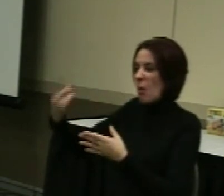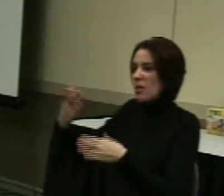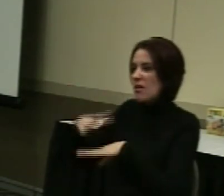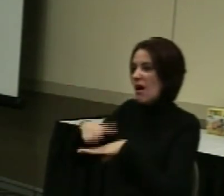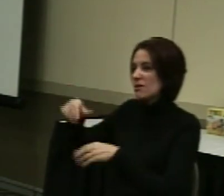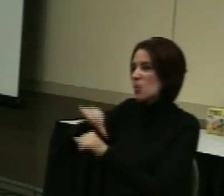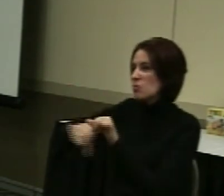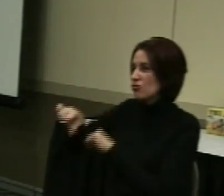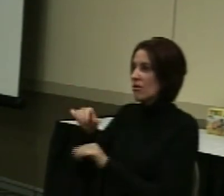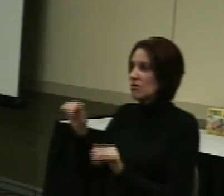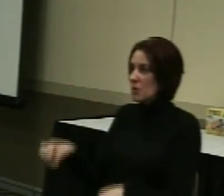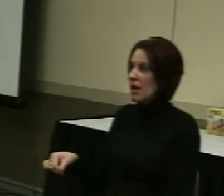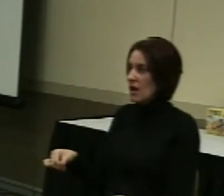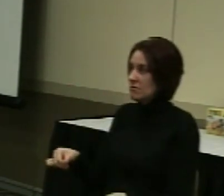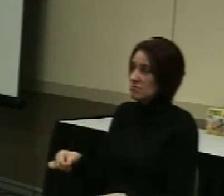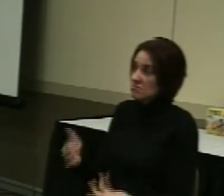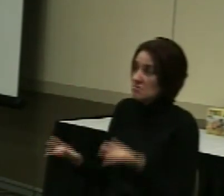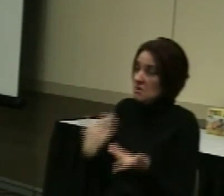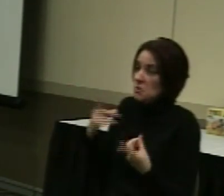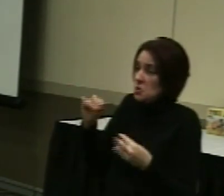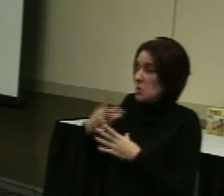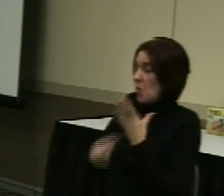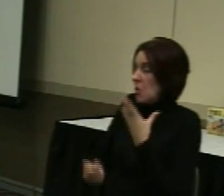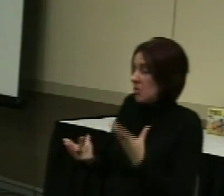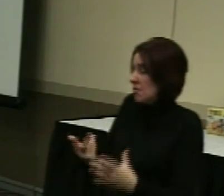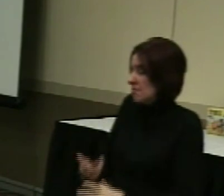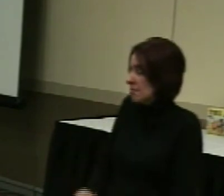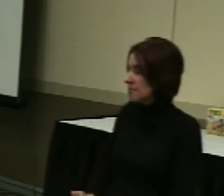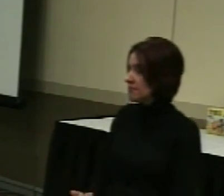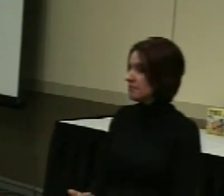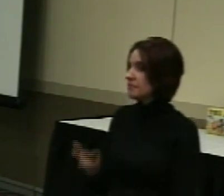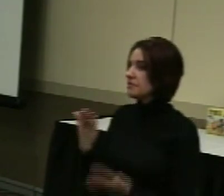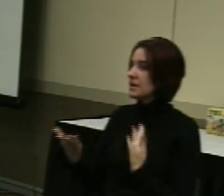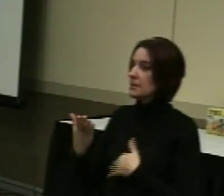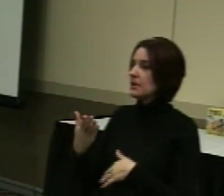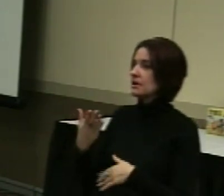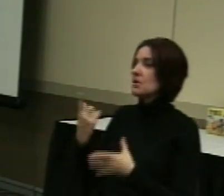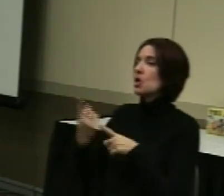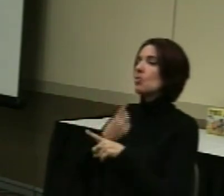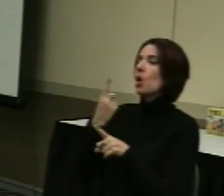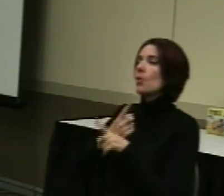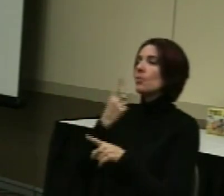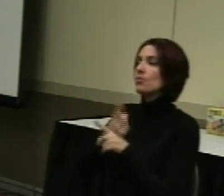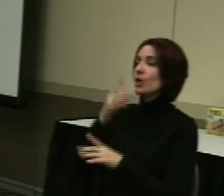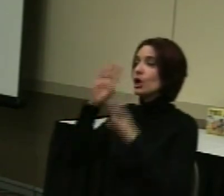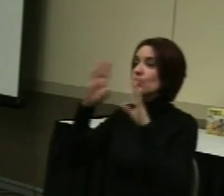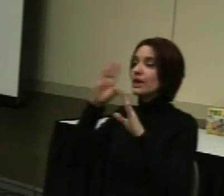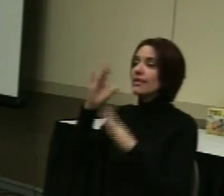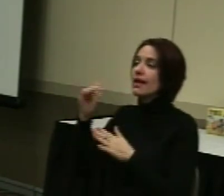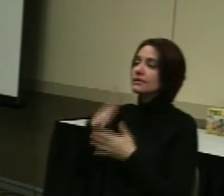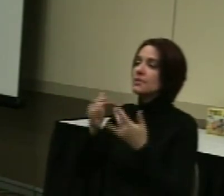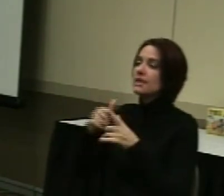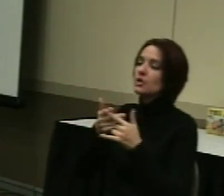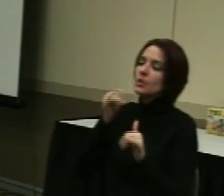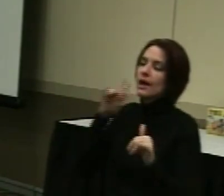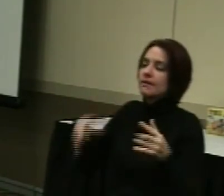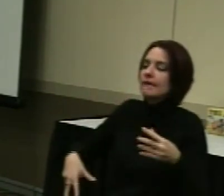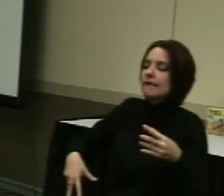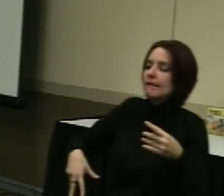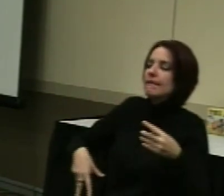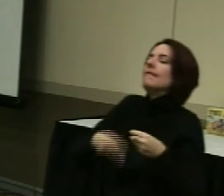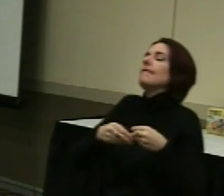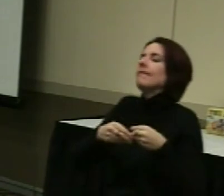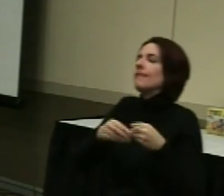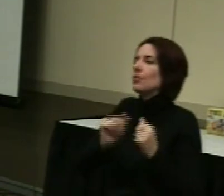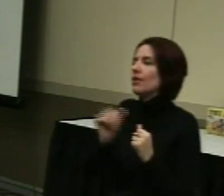both. There might be times when appropriate greeting at the beginning of class might be something you could interweave into the lesson, right?